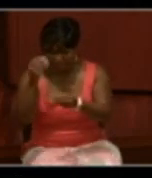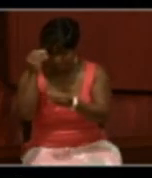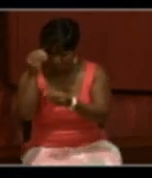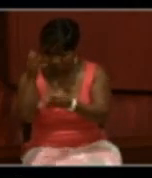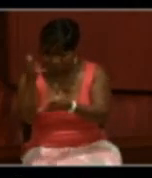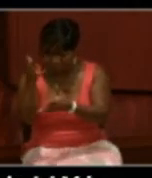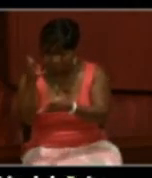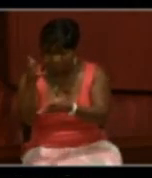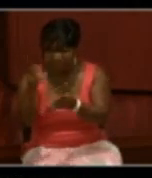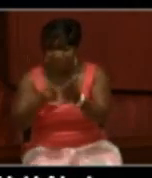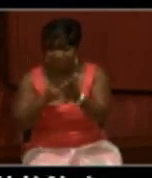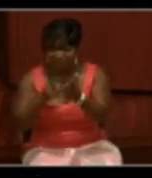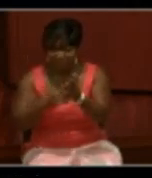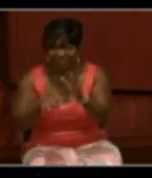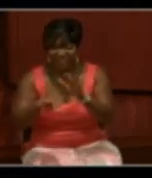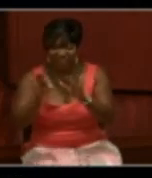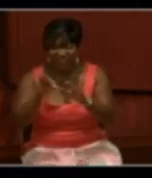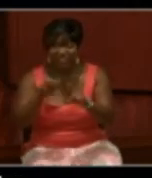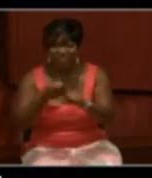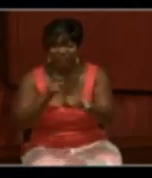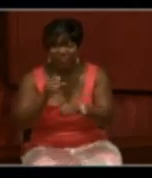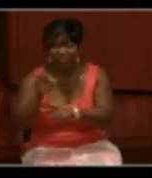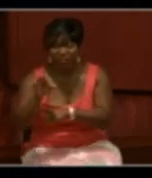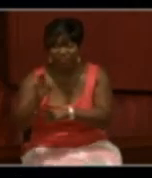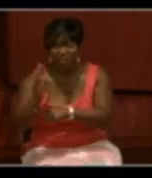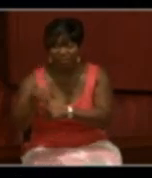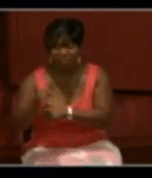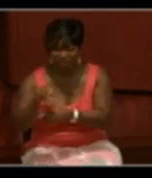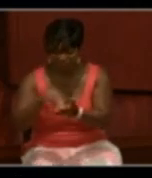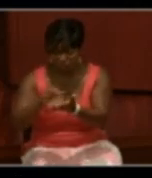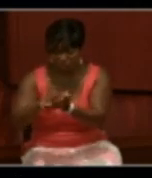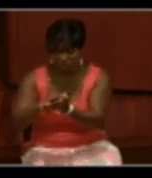you can get that from the Freedmen's Bank records.